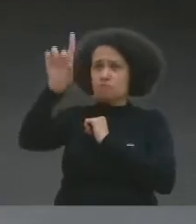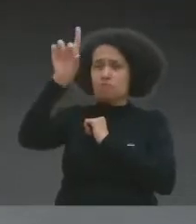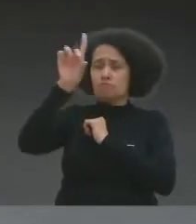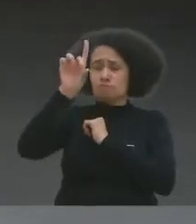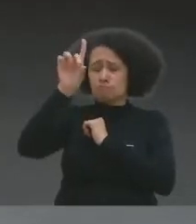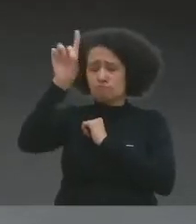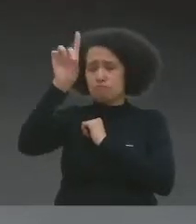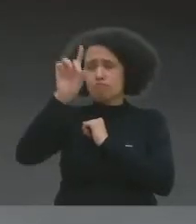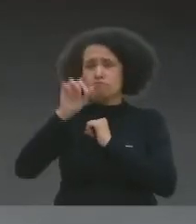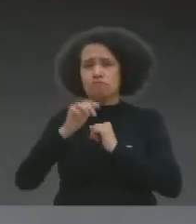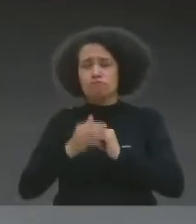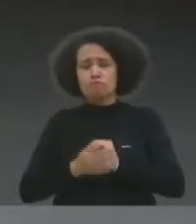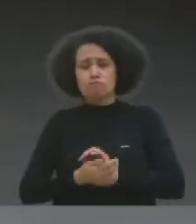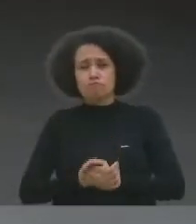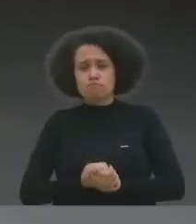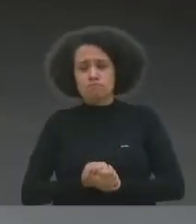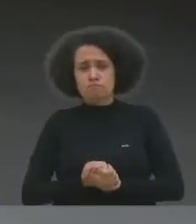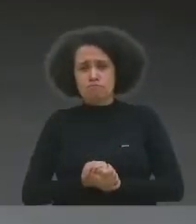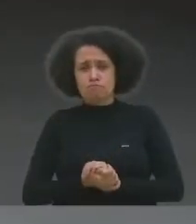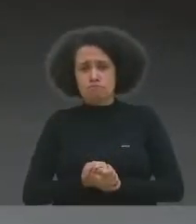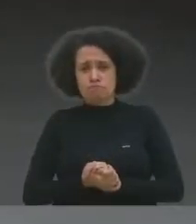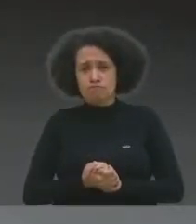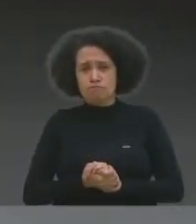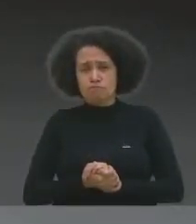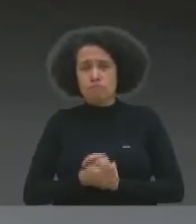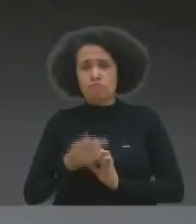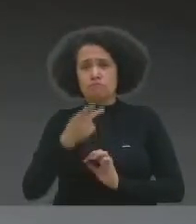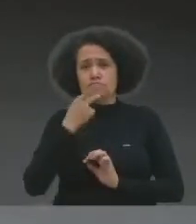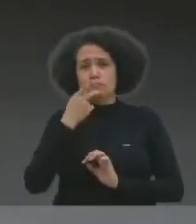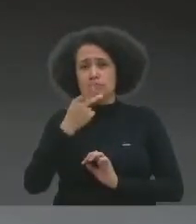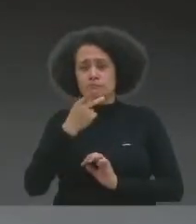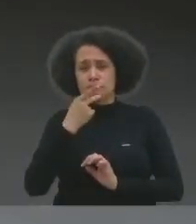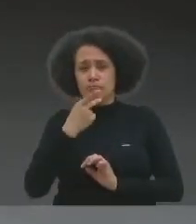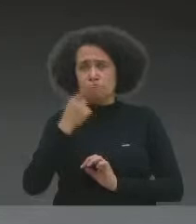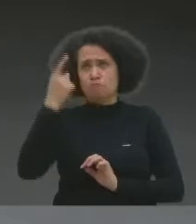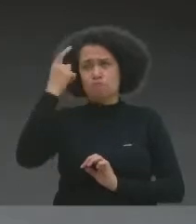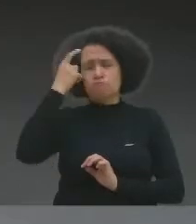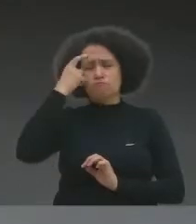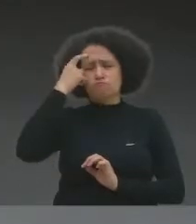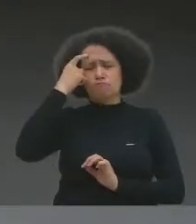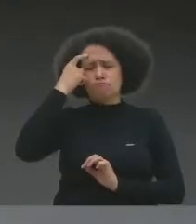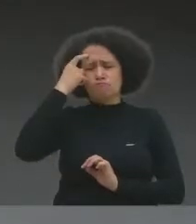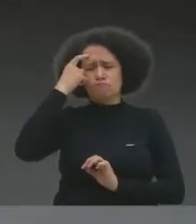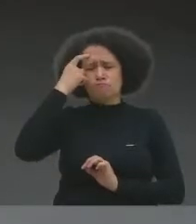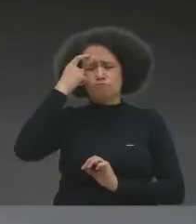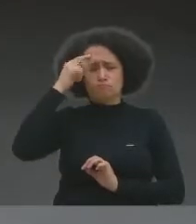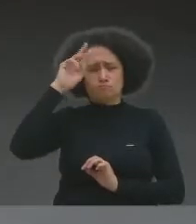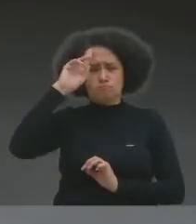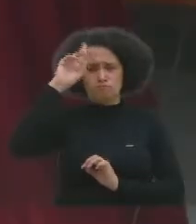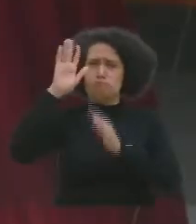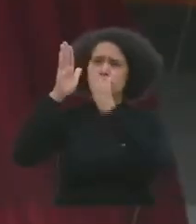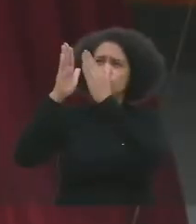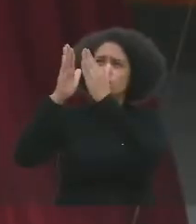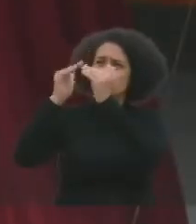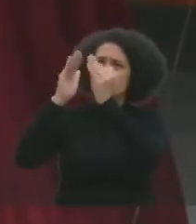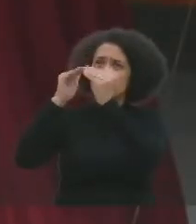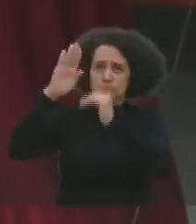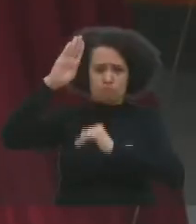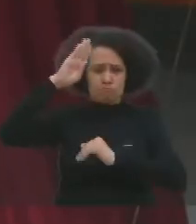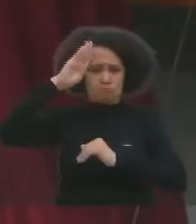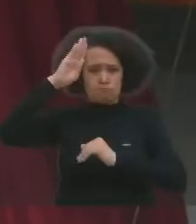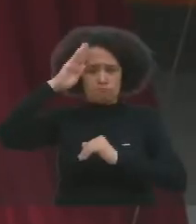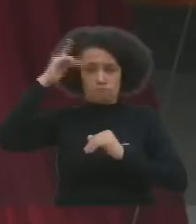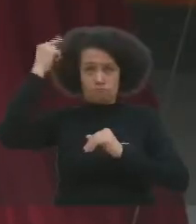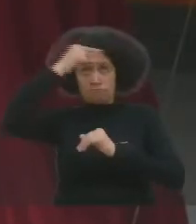again, "Bless the Lord, all you hosts of angels." Ele diz assim: "Bendizei o Senhor todos os exércitos dos anjos." The ministers who